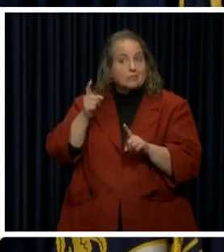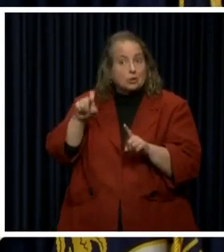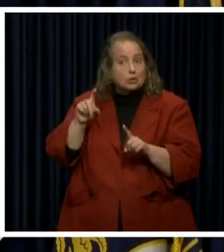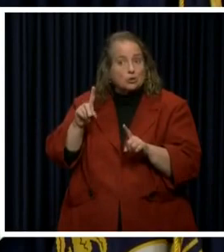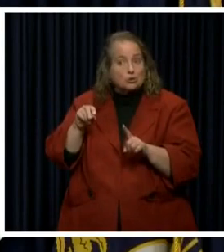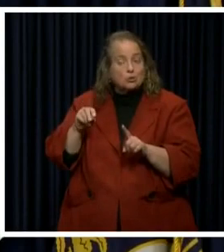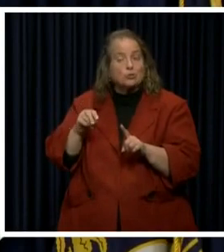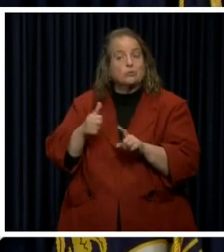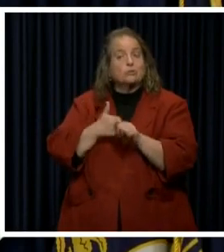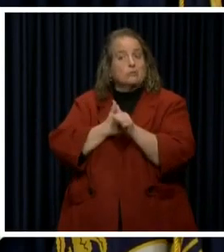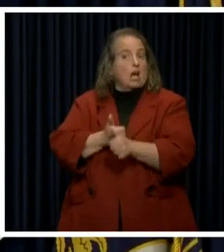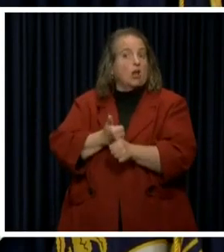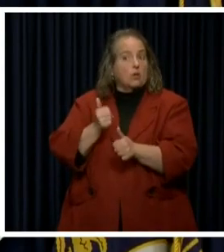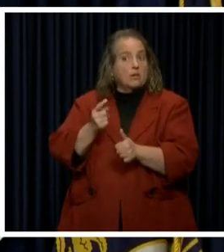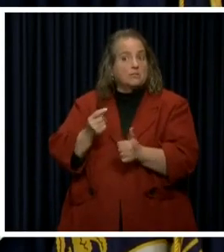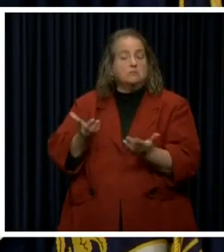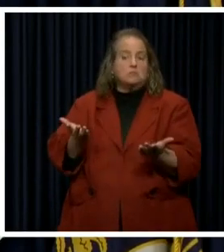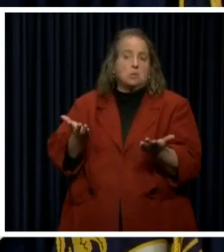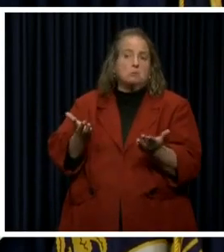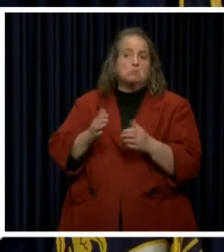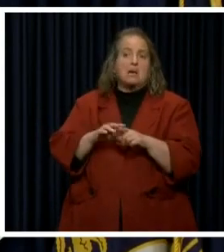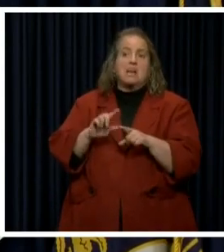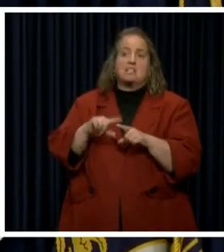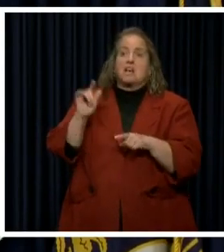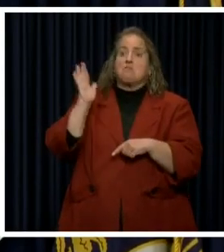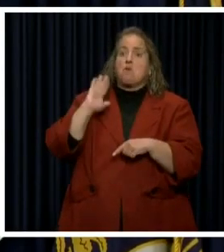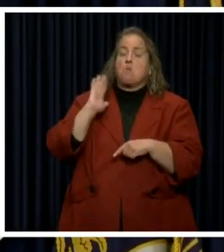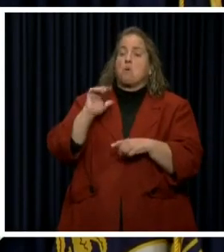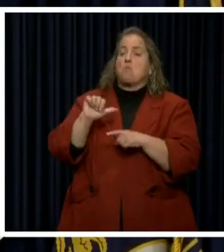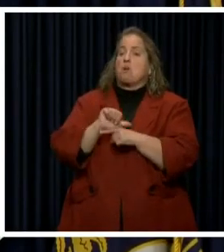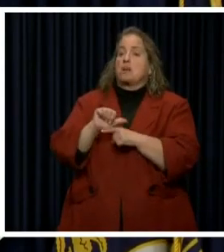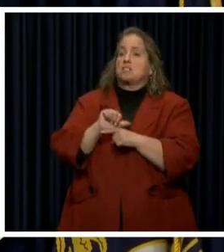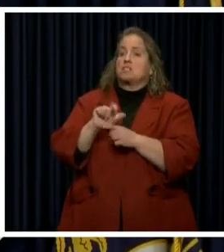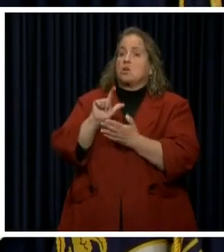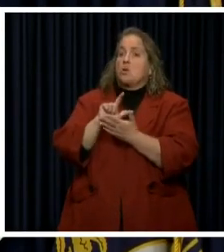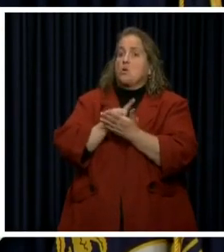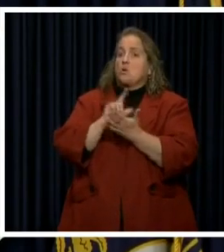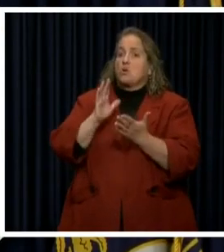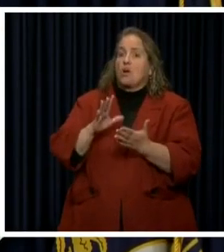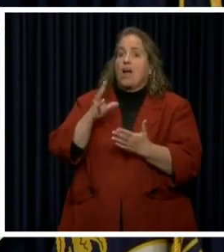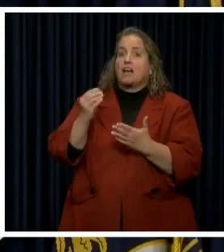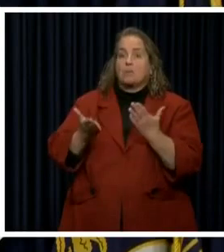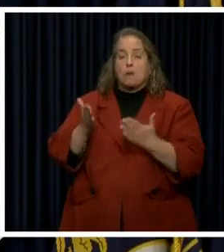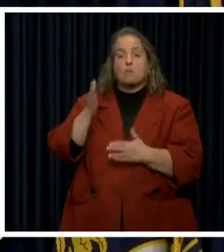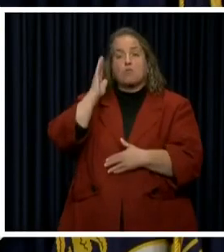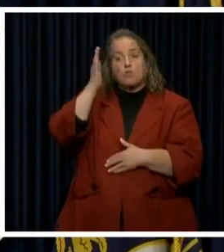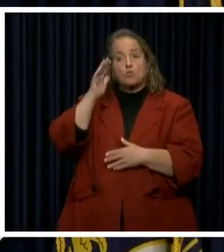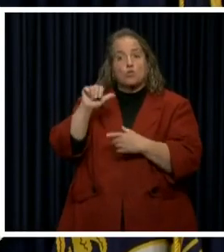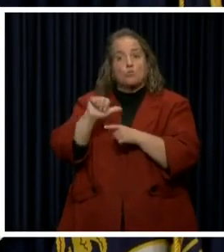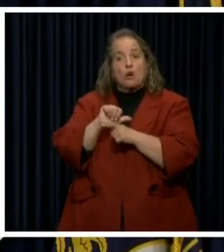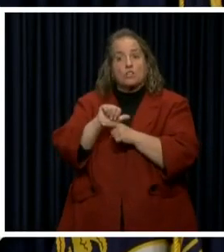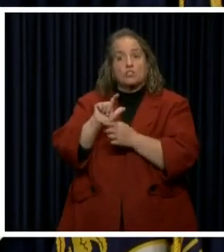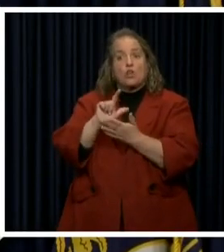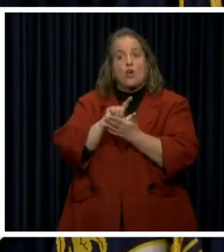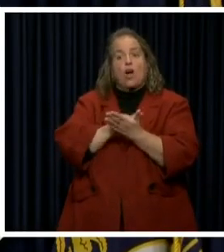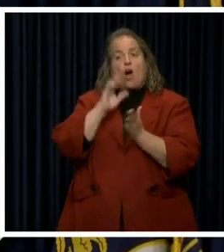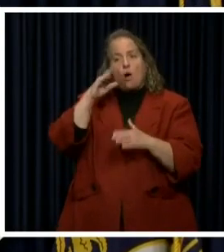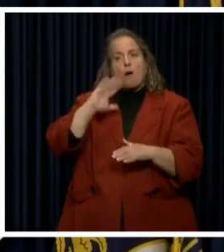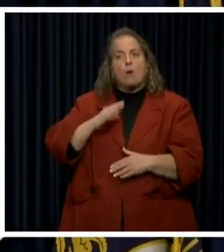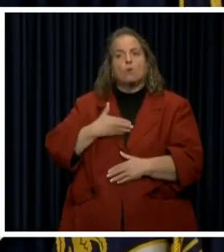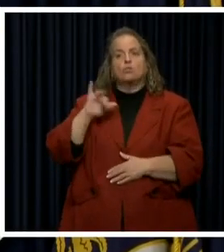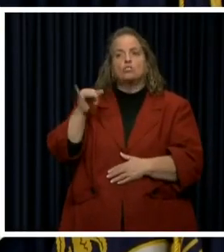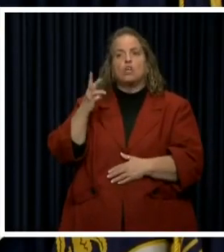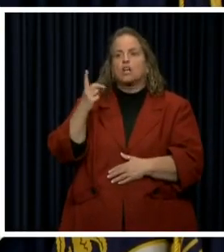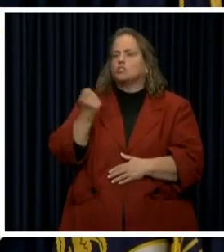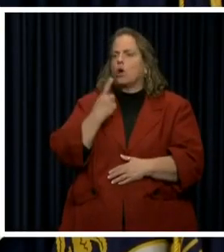certainly, as a formerly practicing lawyer and probably a future practicing lawyer, hope our judges will always